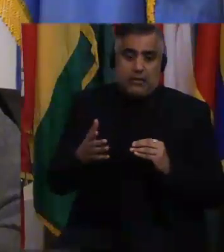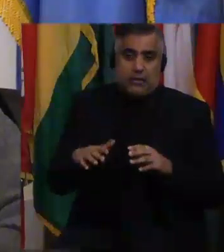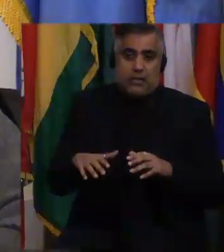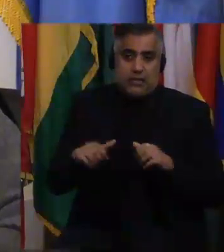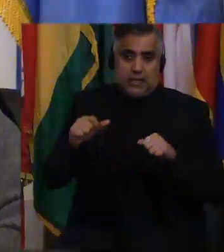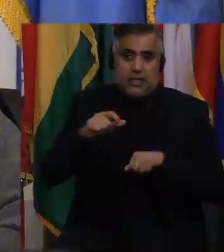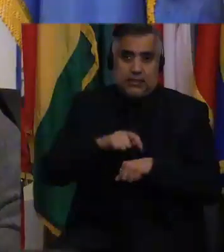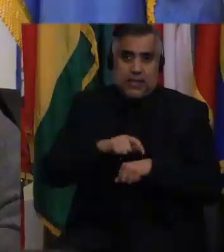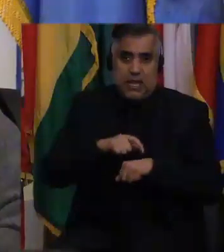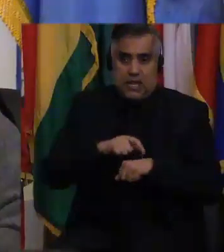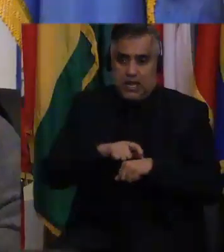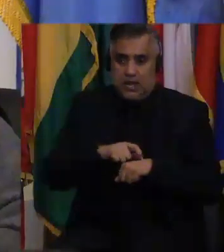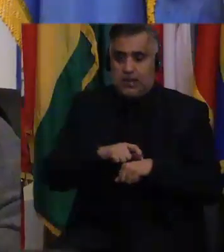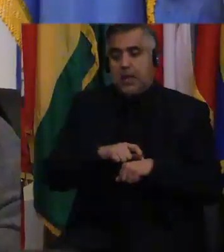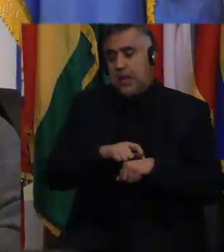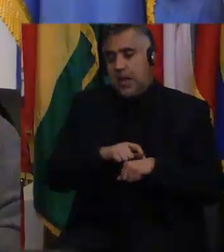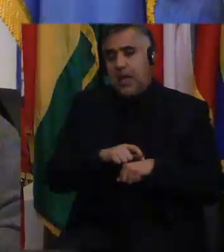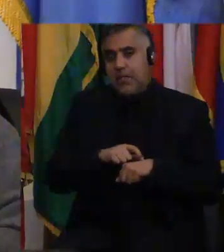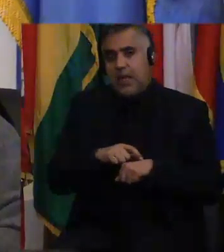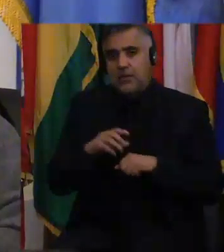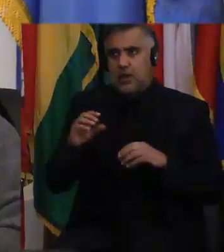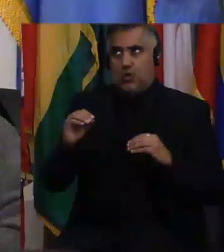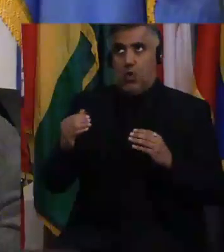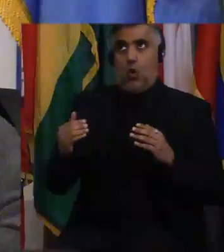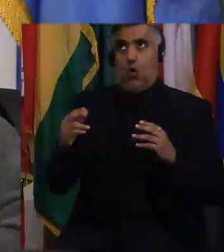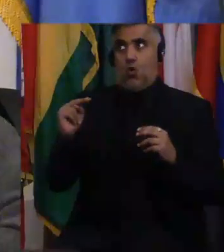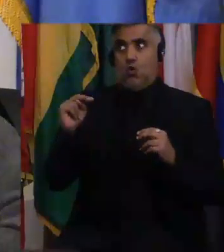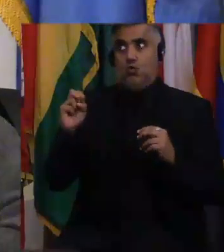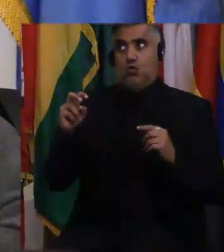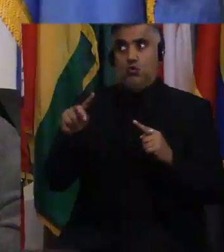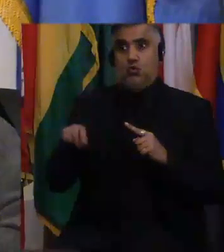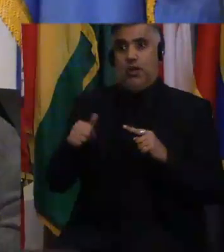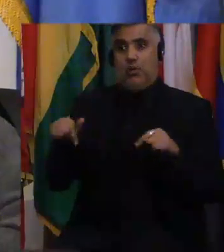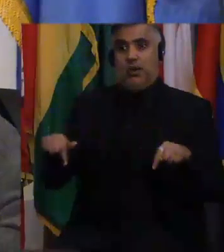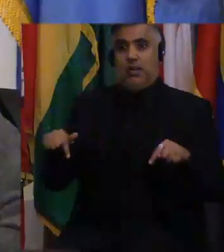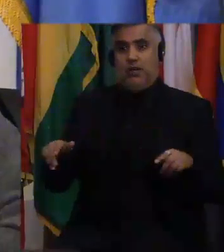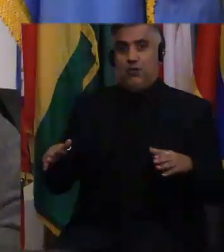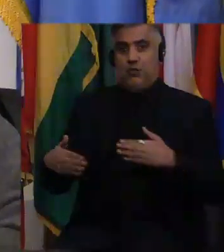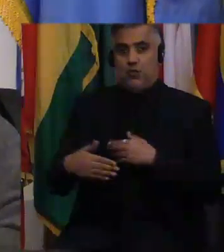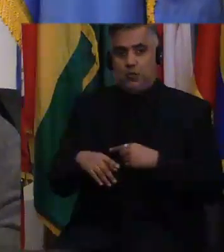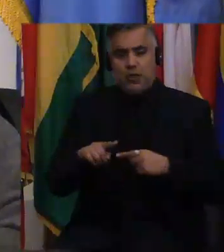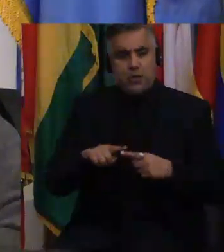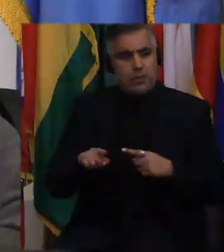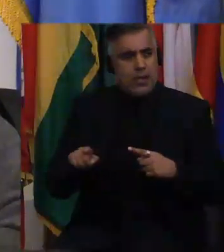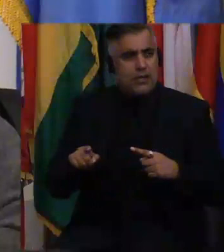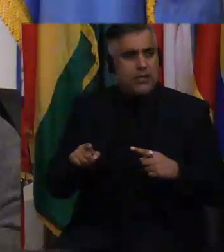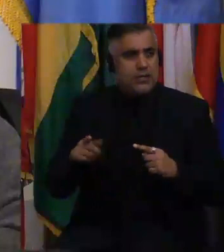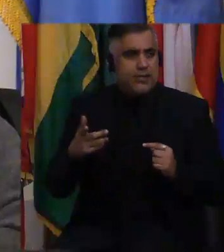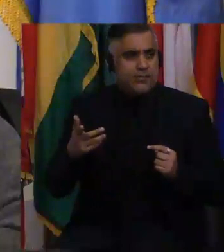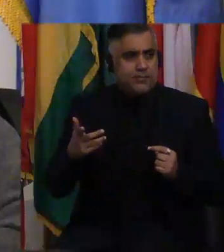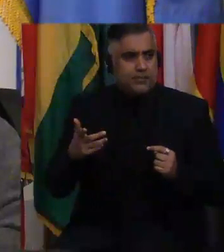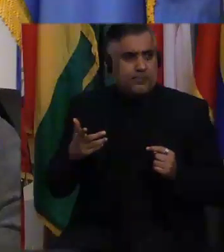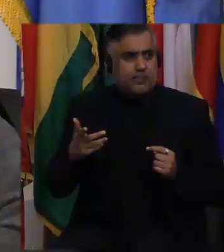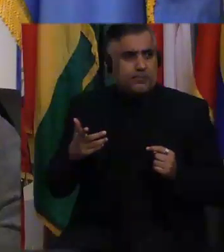time as anywhere else, and that's no news to anyone in this room, I'm sure, but it's the most,